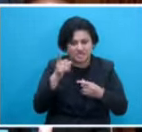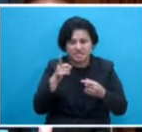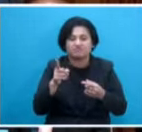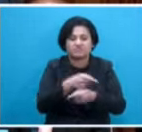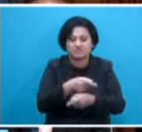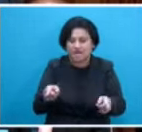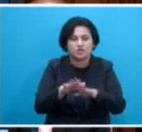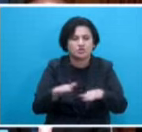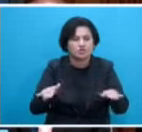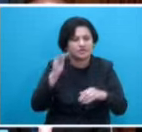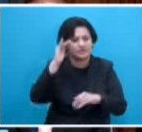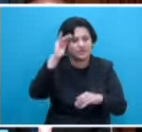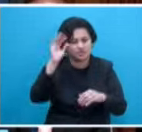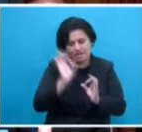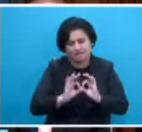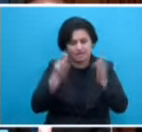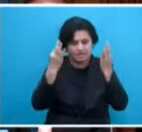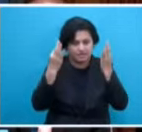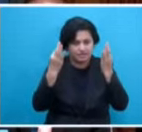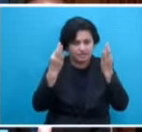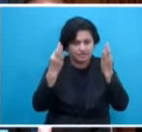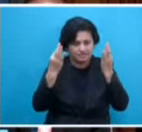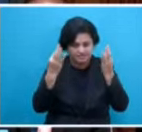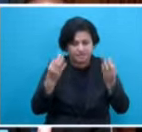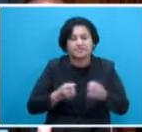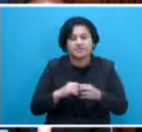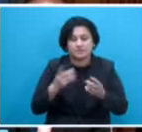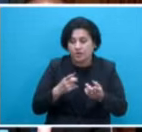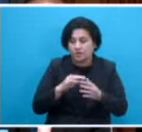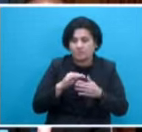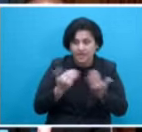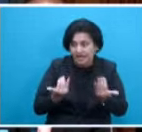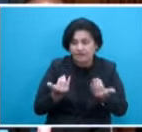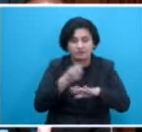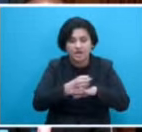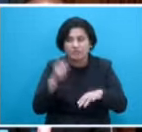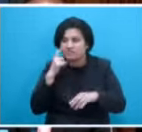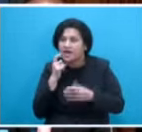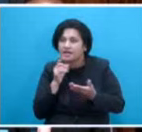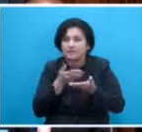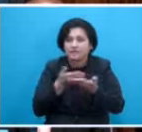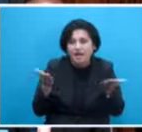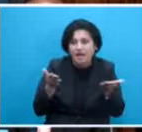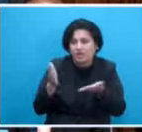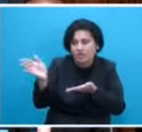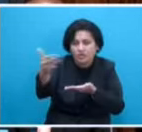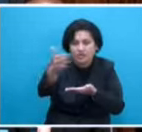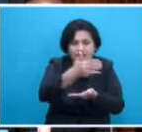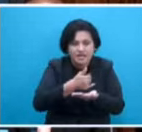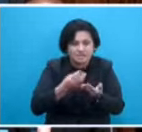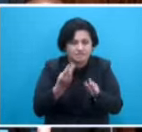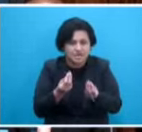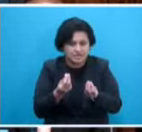future. Now, government's desperate attempts to grab cash is falling short and leaving holes in our national budget as big as those